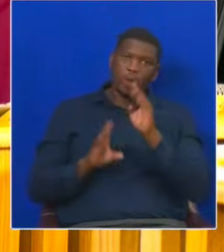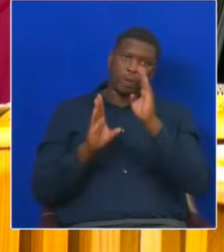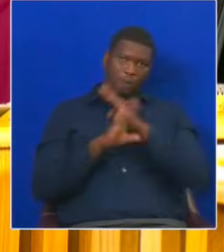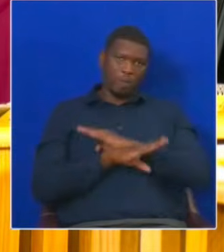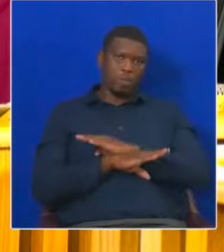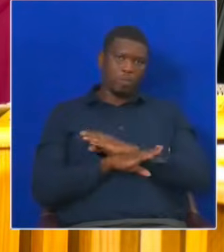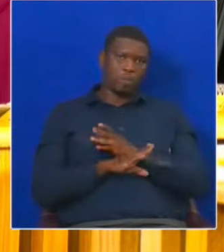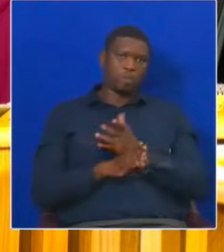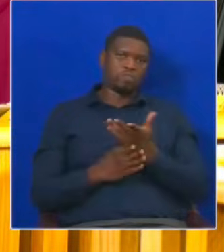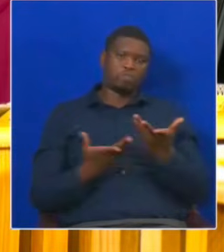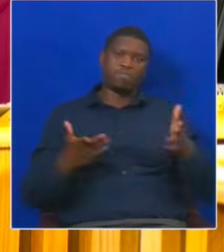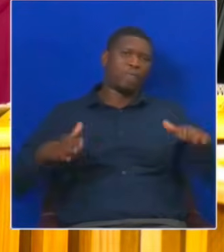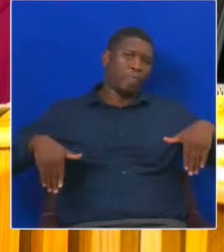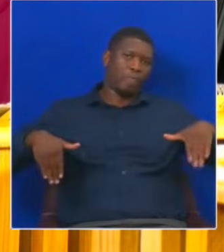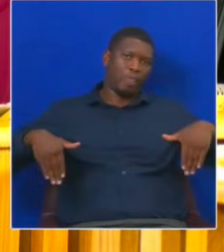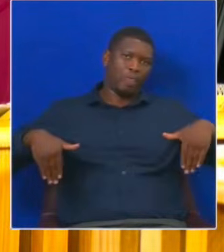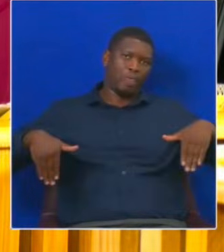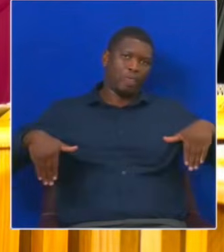Thank you, Witness C.